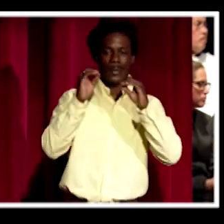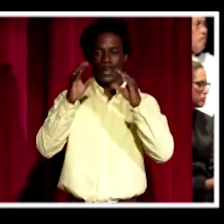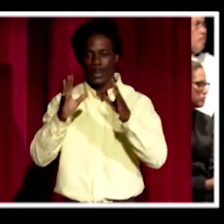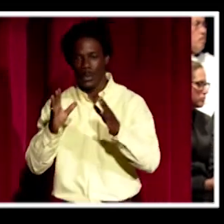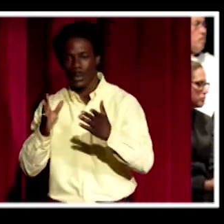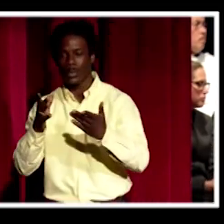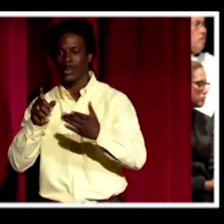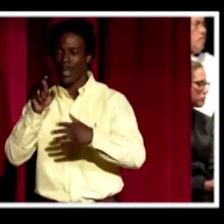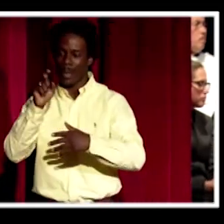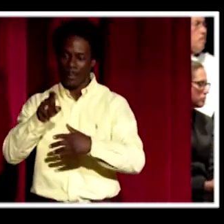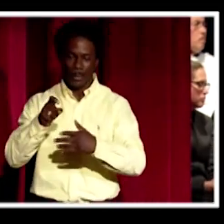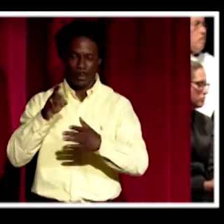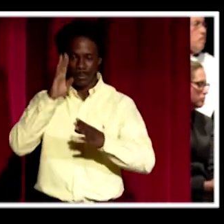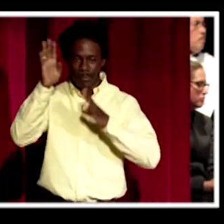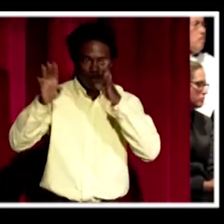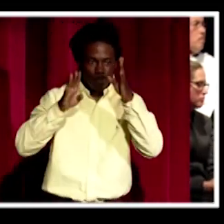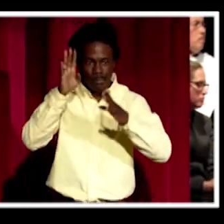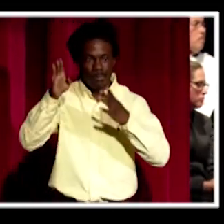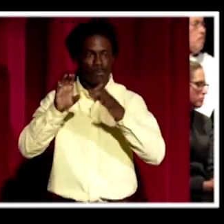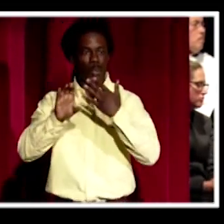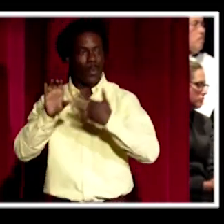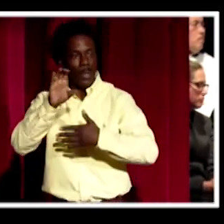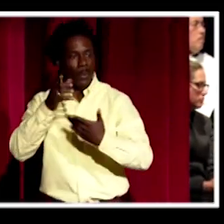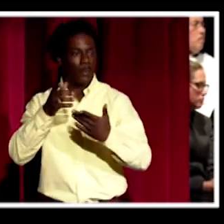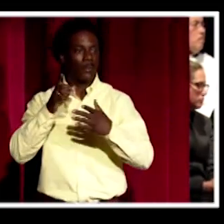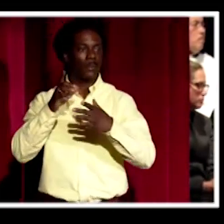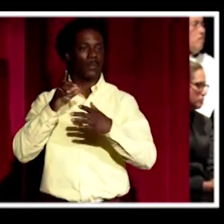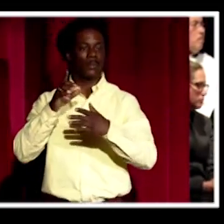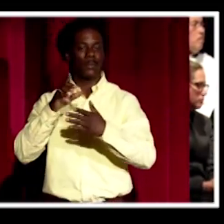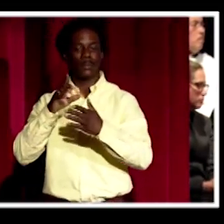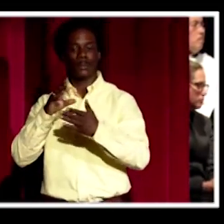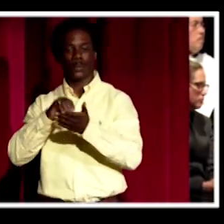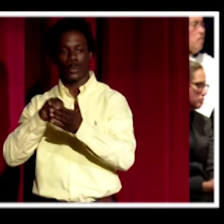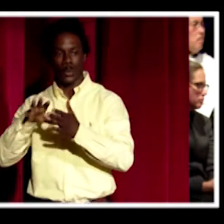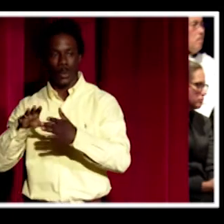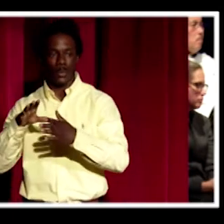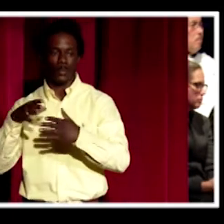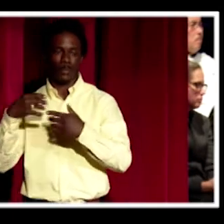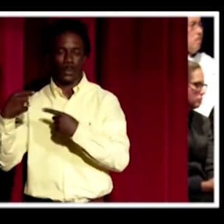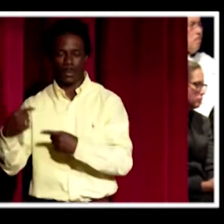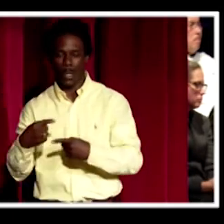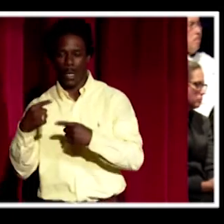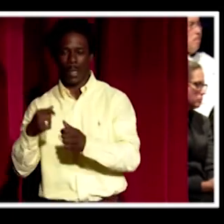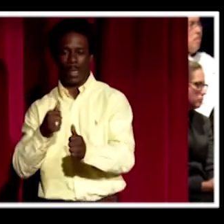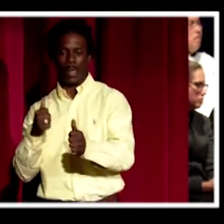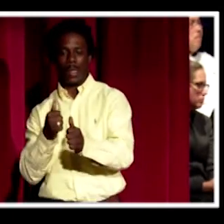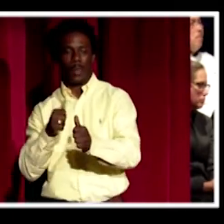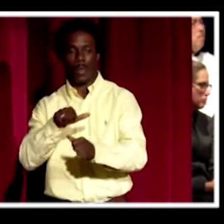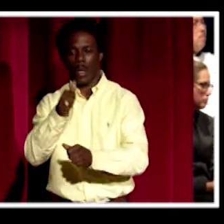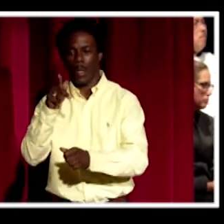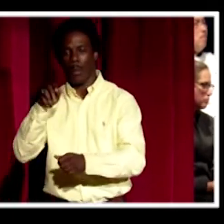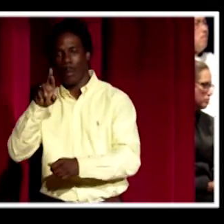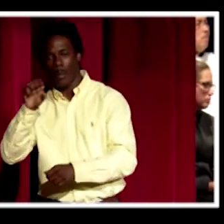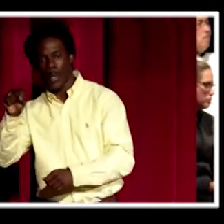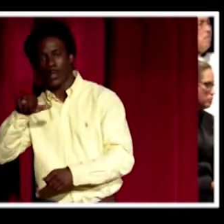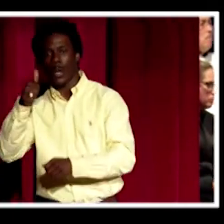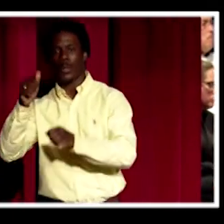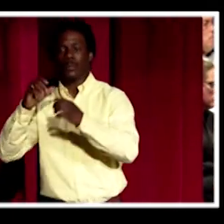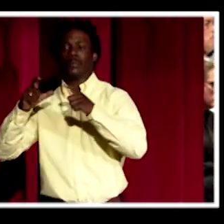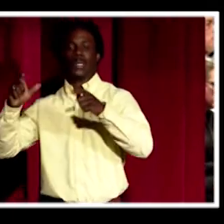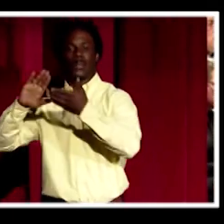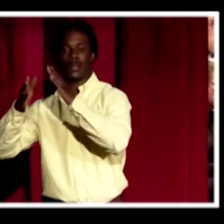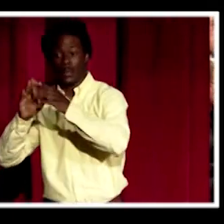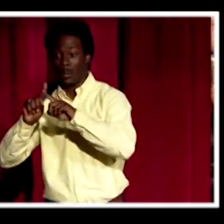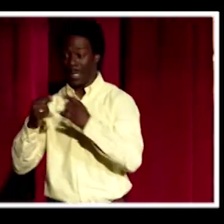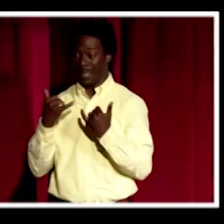had to create their own curricula, and students in DC struggled to keep up with their peers in other big cities. But